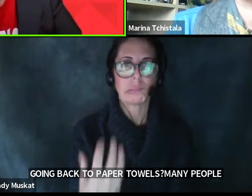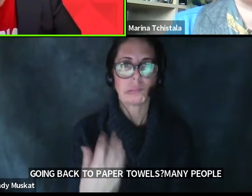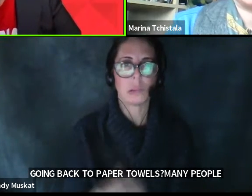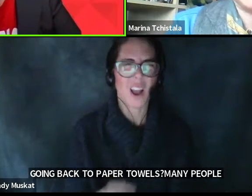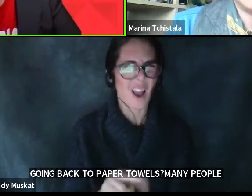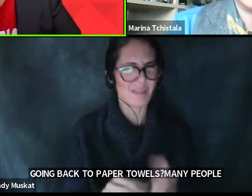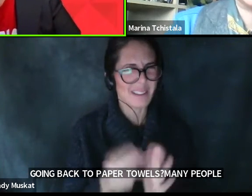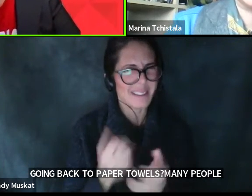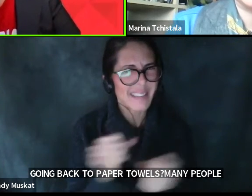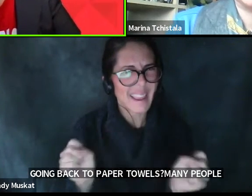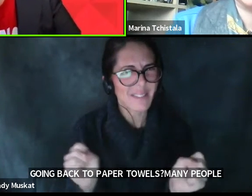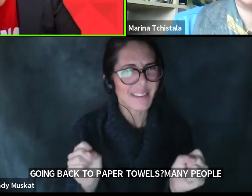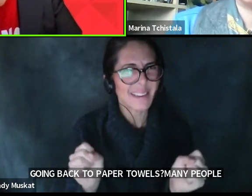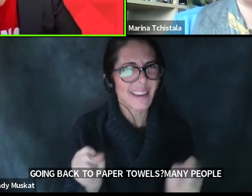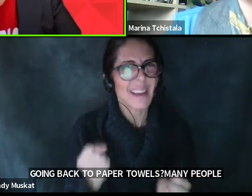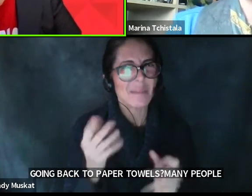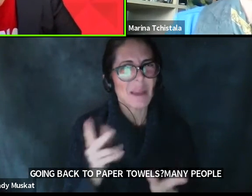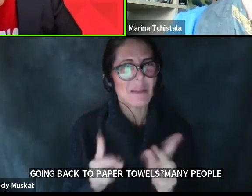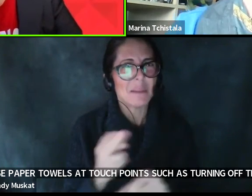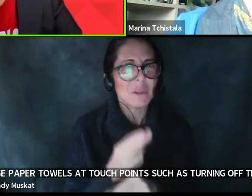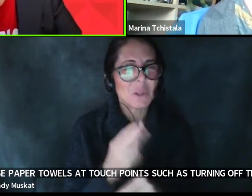or opening the doors.